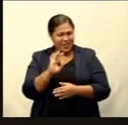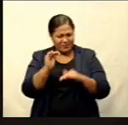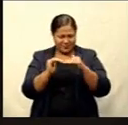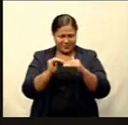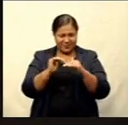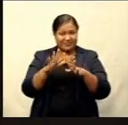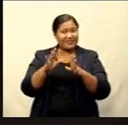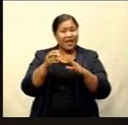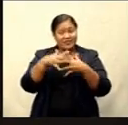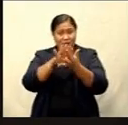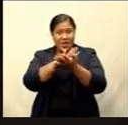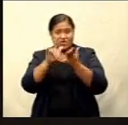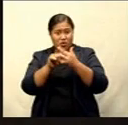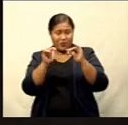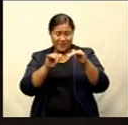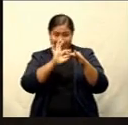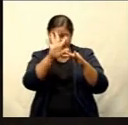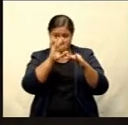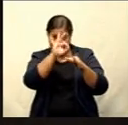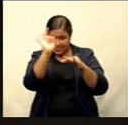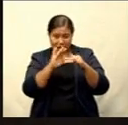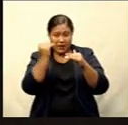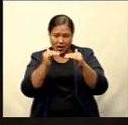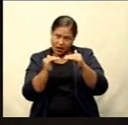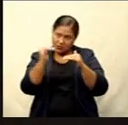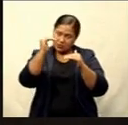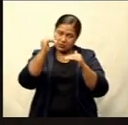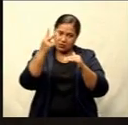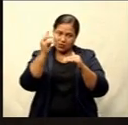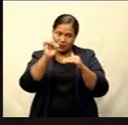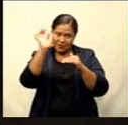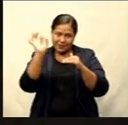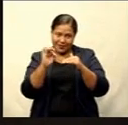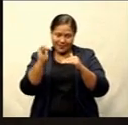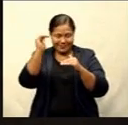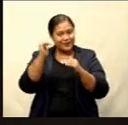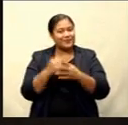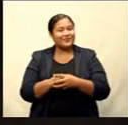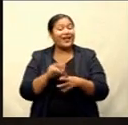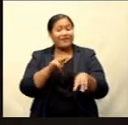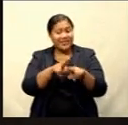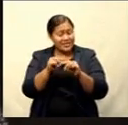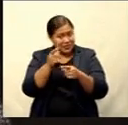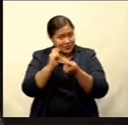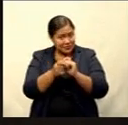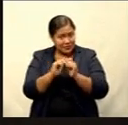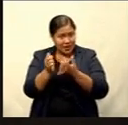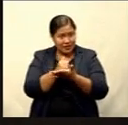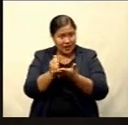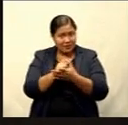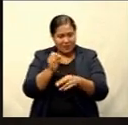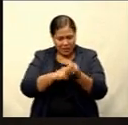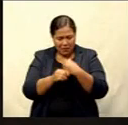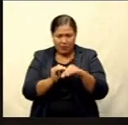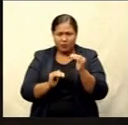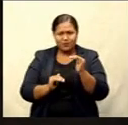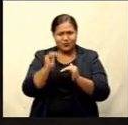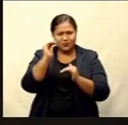Health Organization's 5% threshold. Fiji's daily testing numbers again are high as